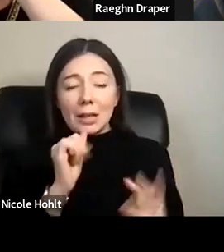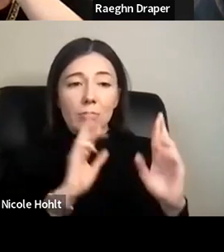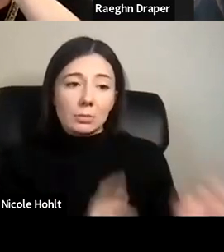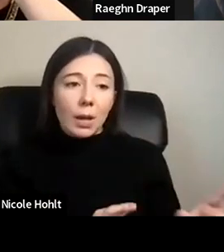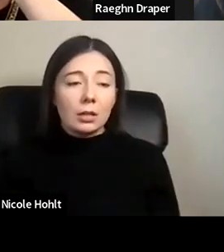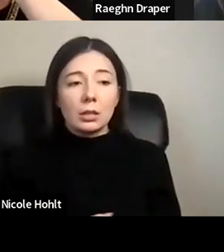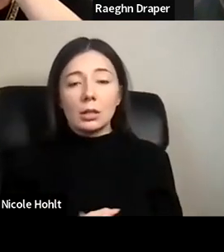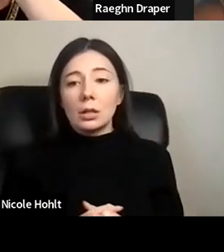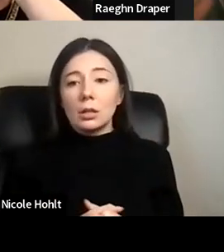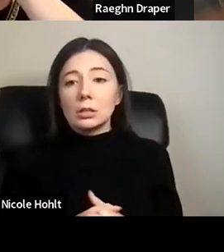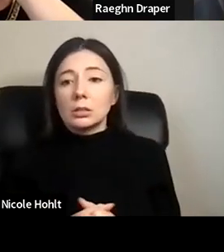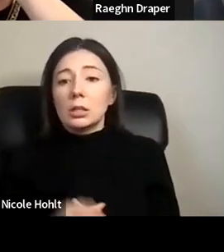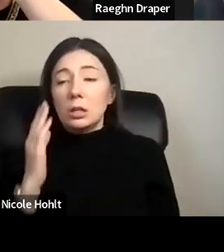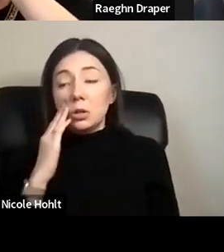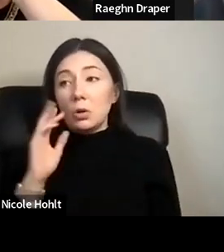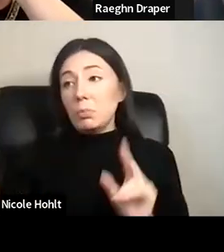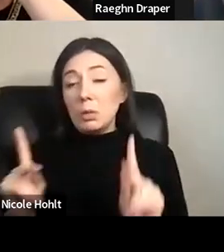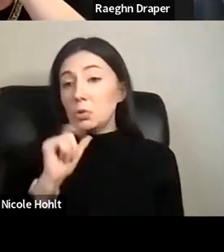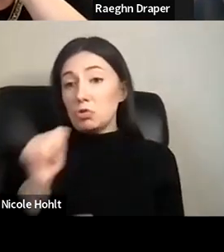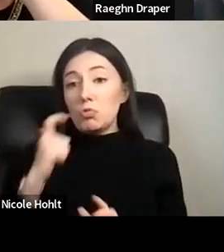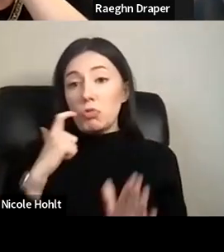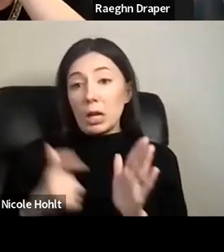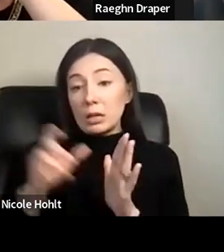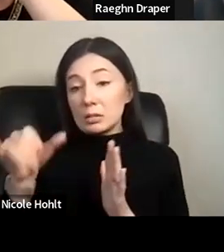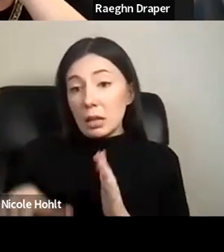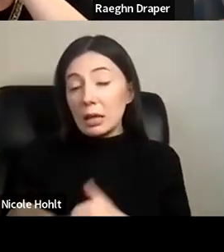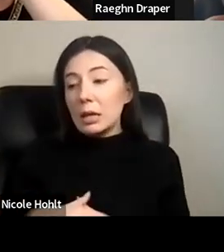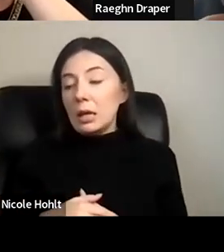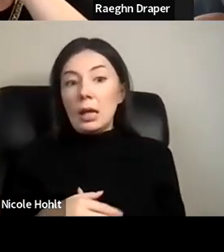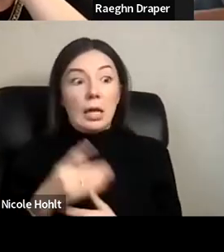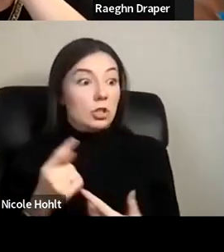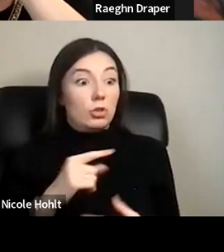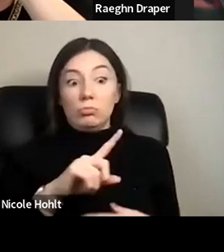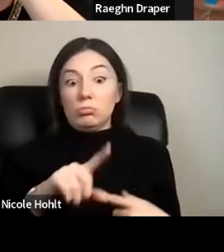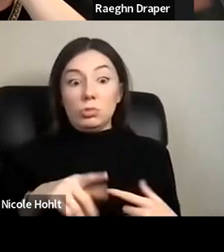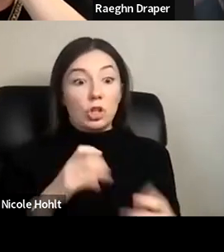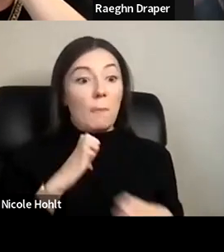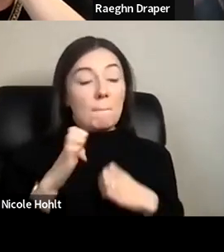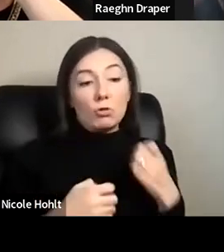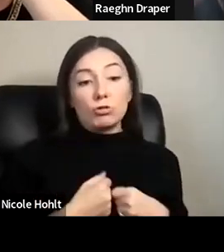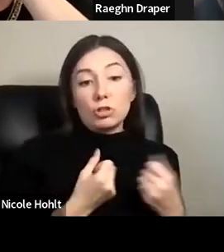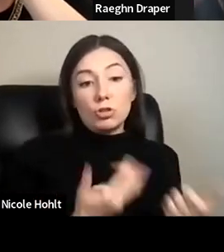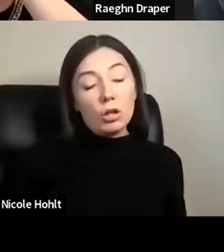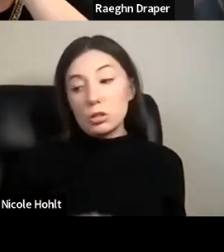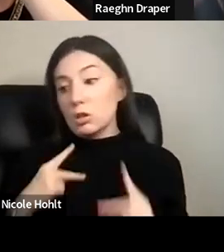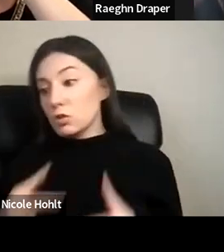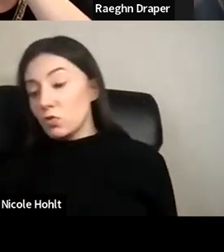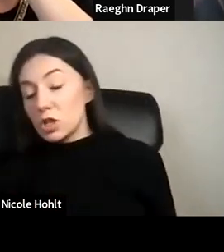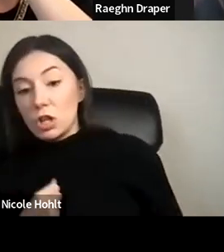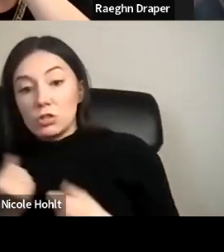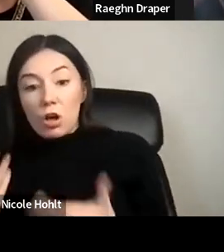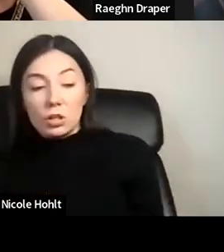into account. And that on top of the physical aspect of working service jobs, there is an immense mental and